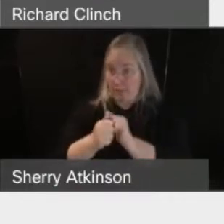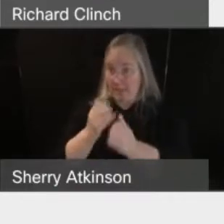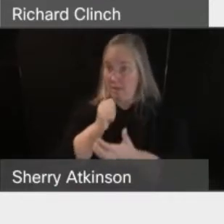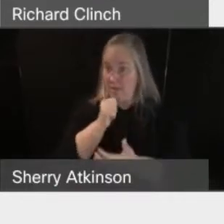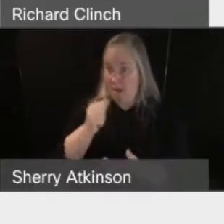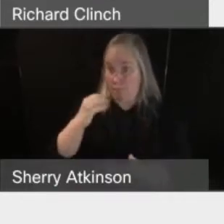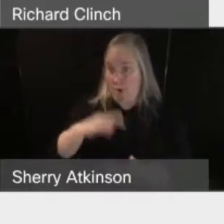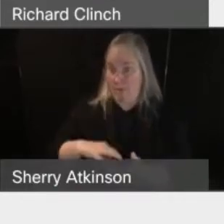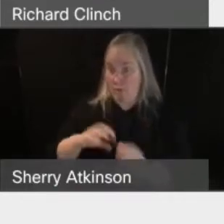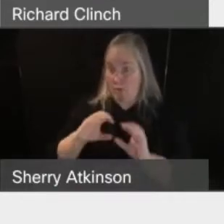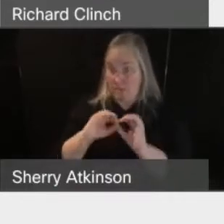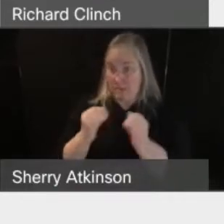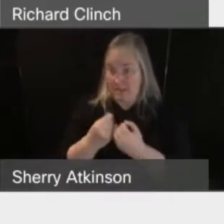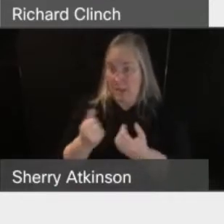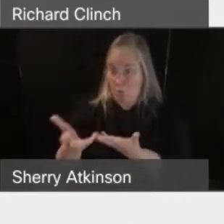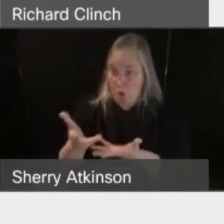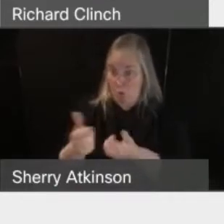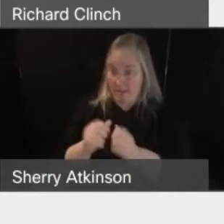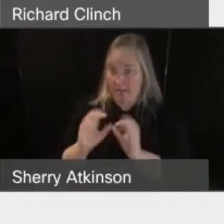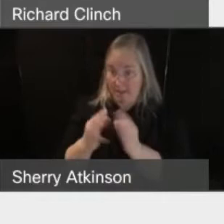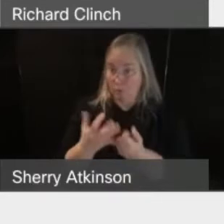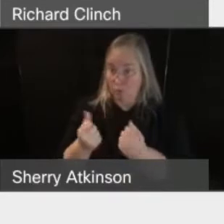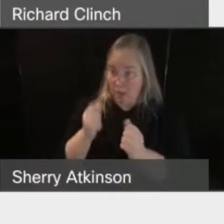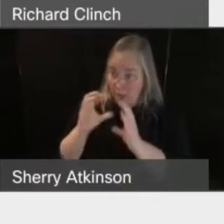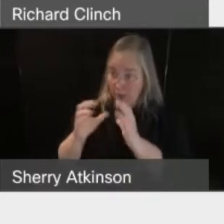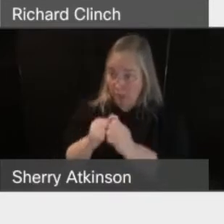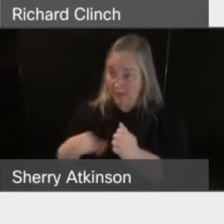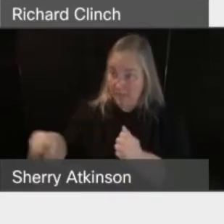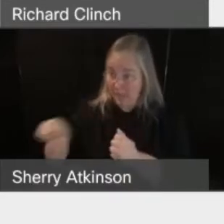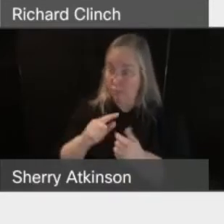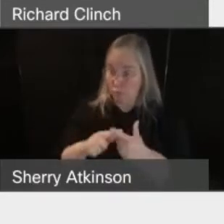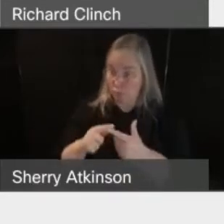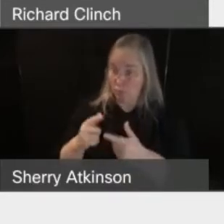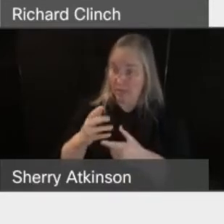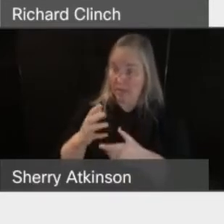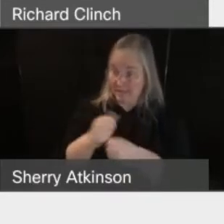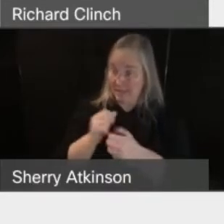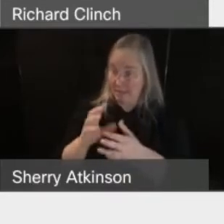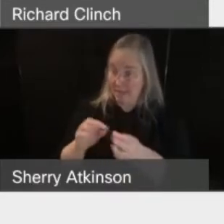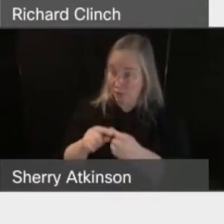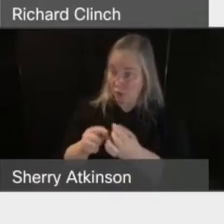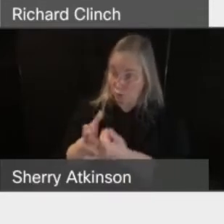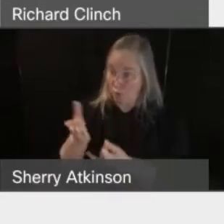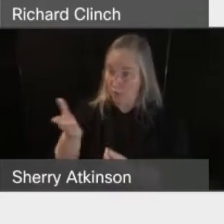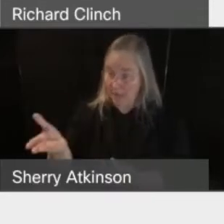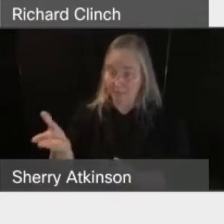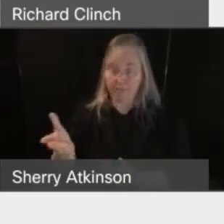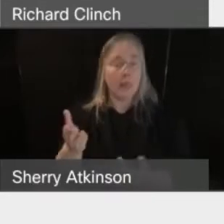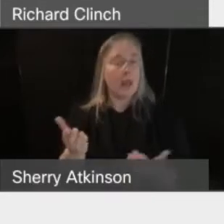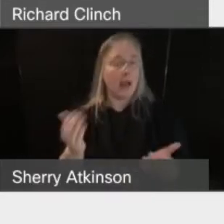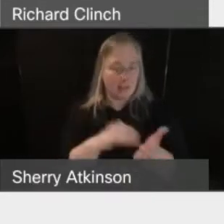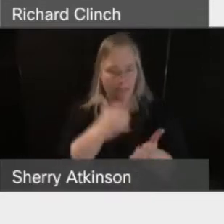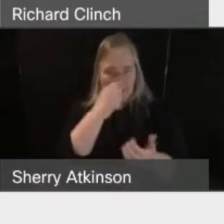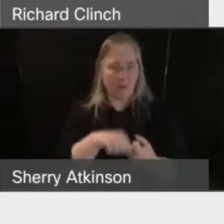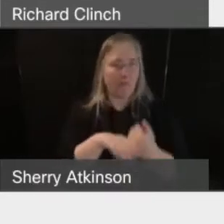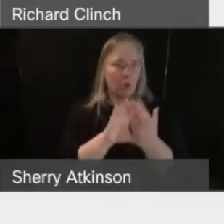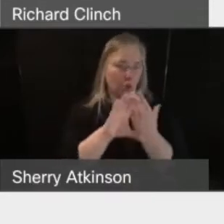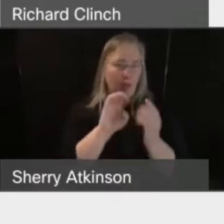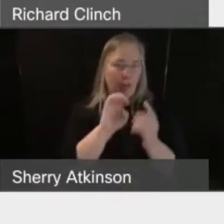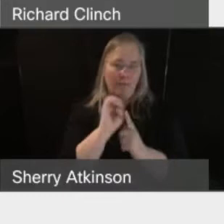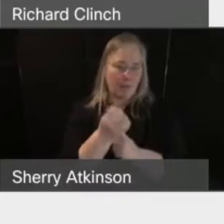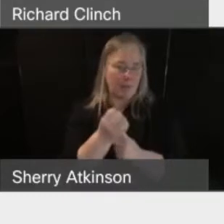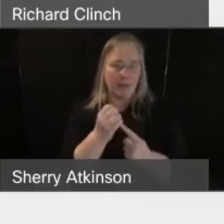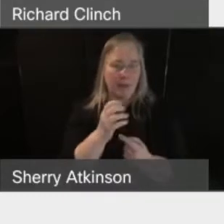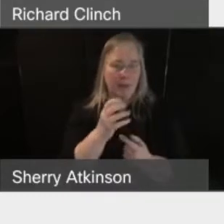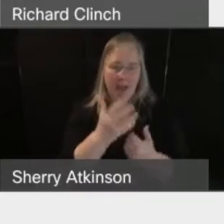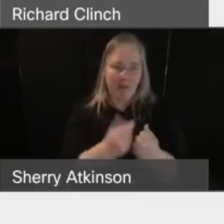these families to try to communicate, to get the messaging through to them? Well, and again, because we're in this virtual environment, everybody doesn't always see